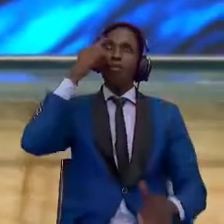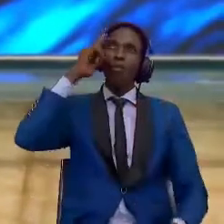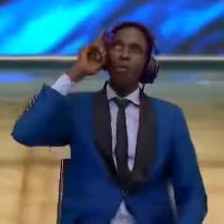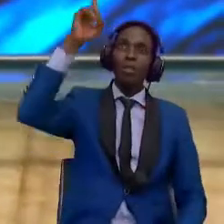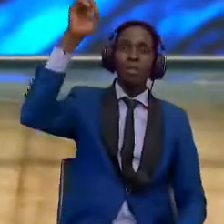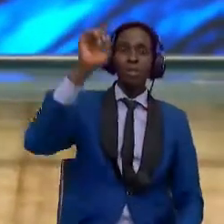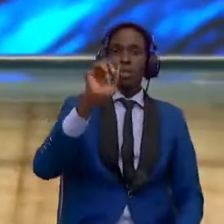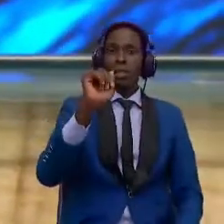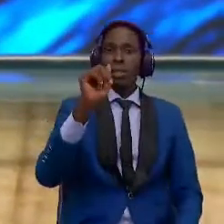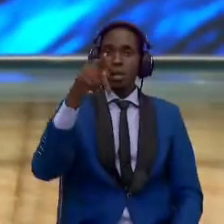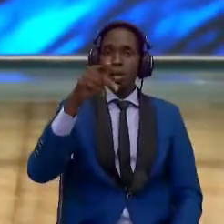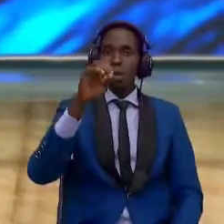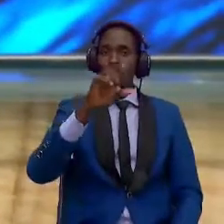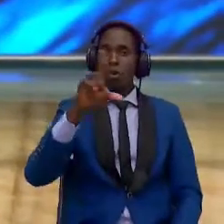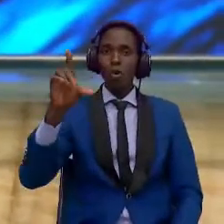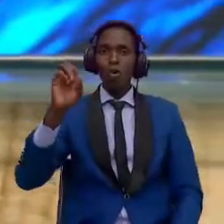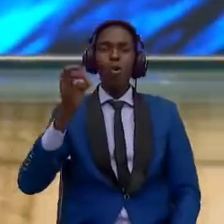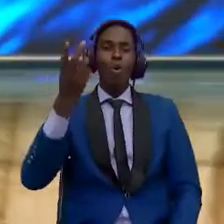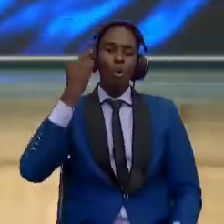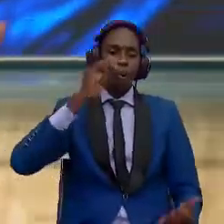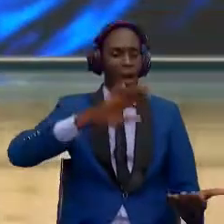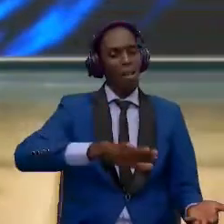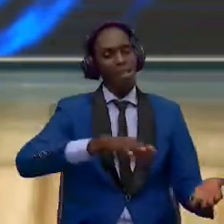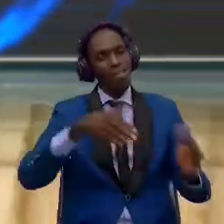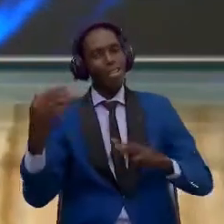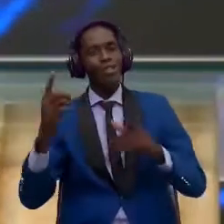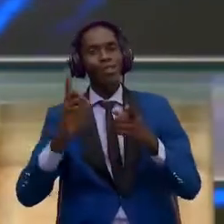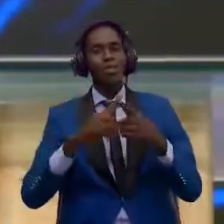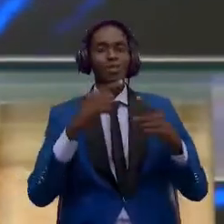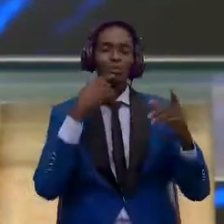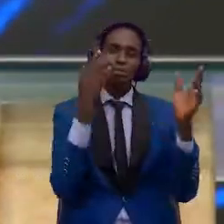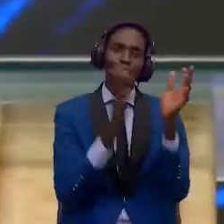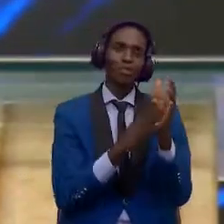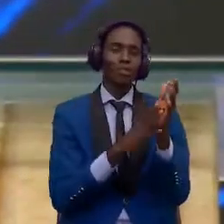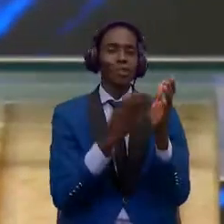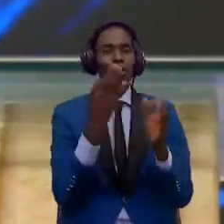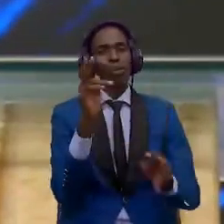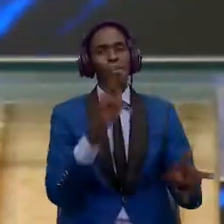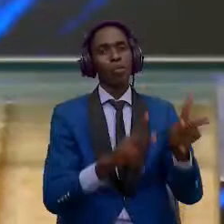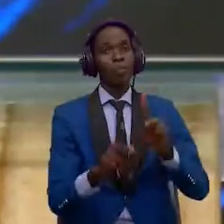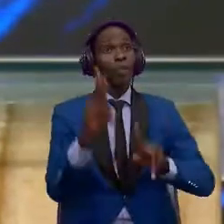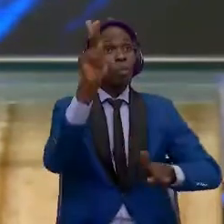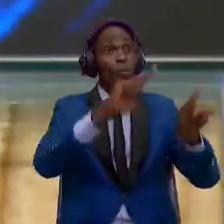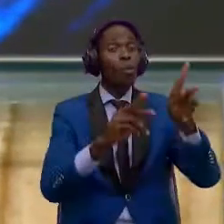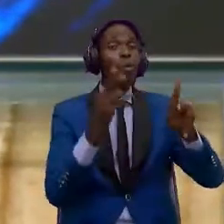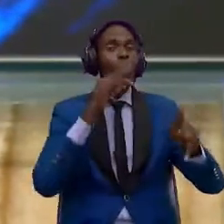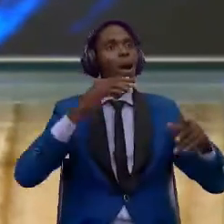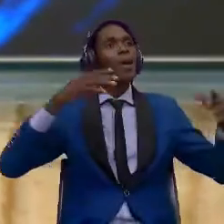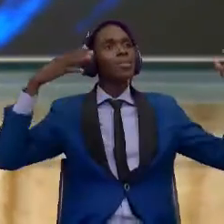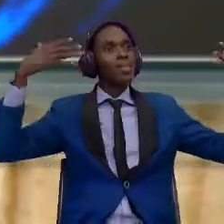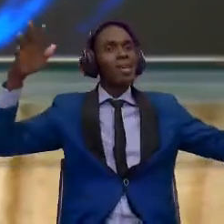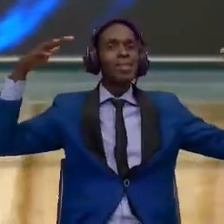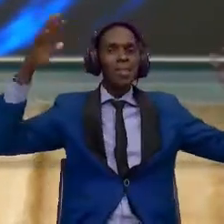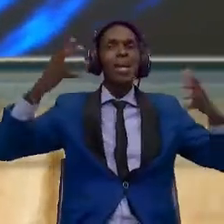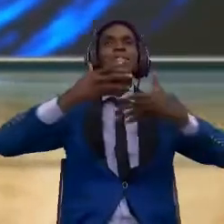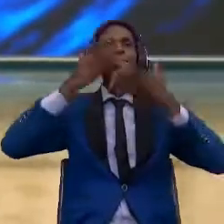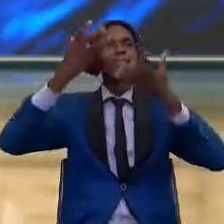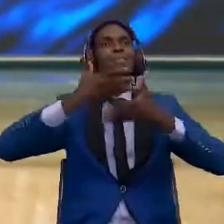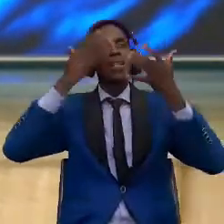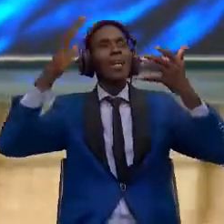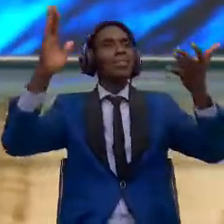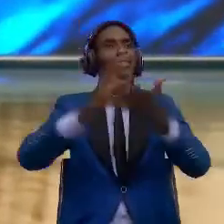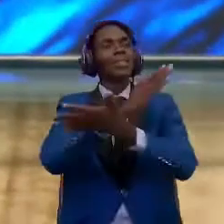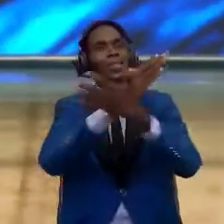dead to the praise of men. And there were beating drum and they were singing his praise. And then Paul the apostle